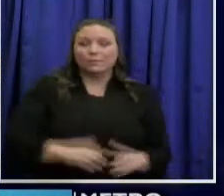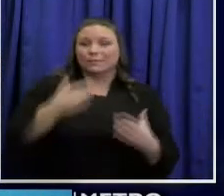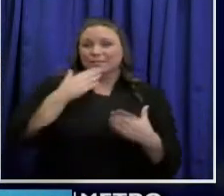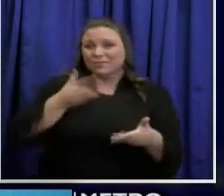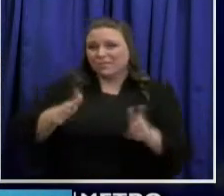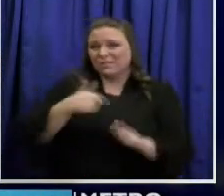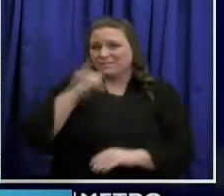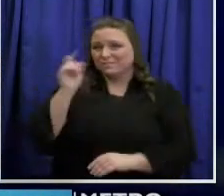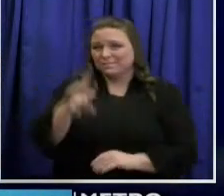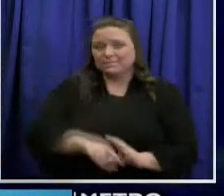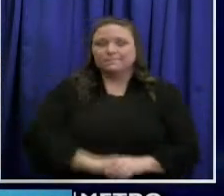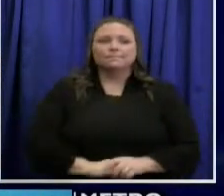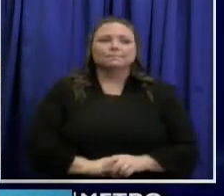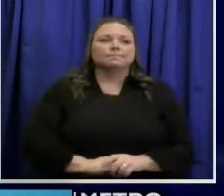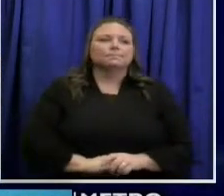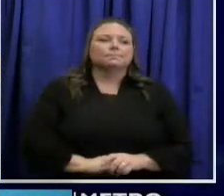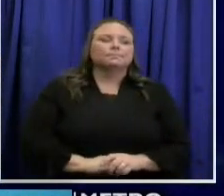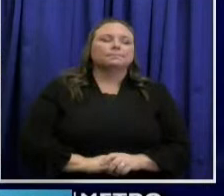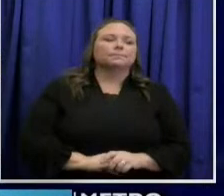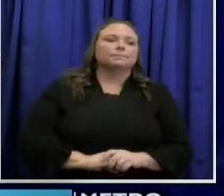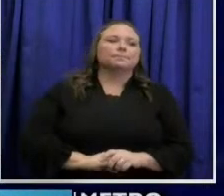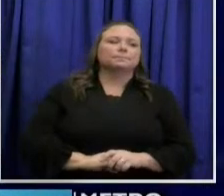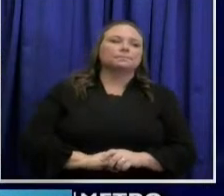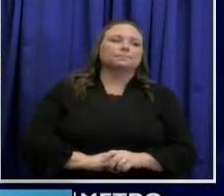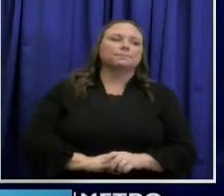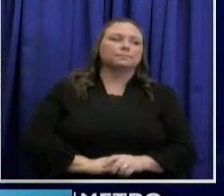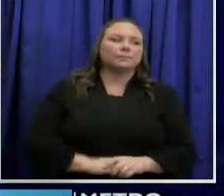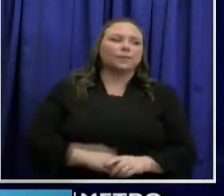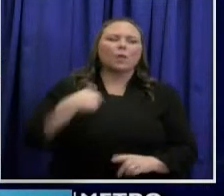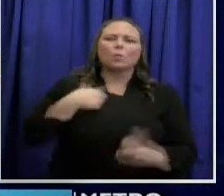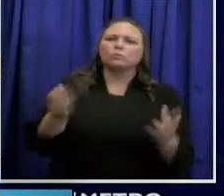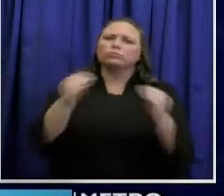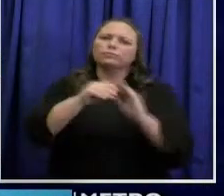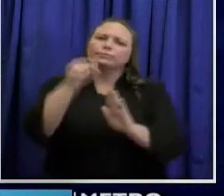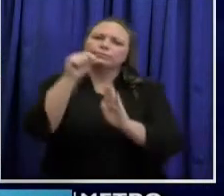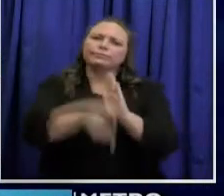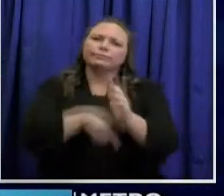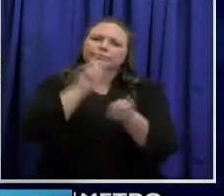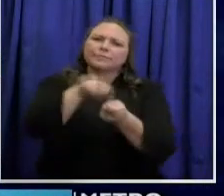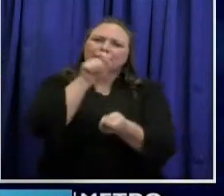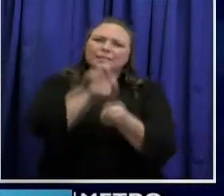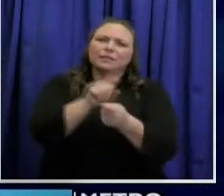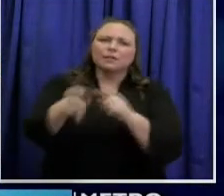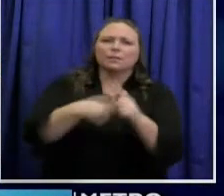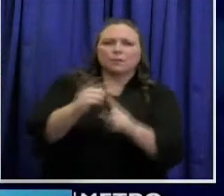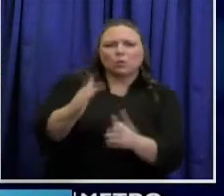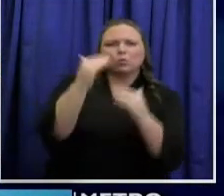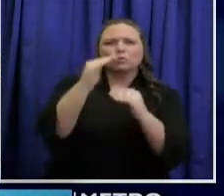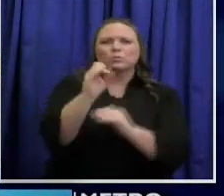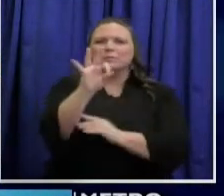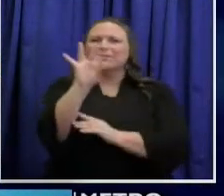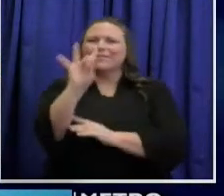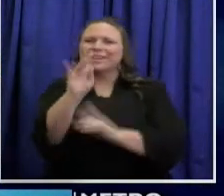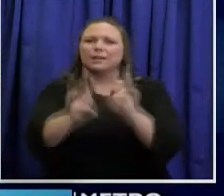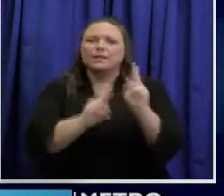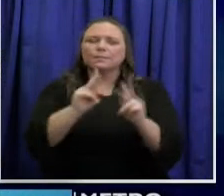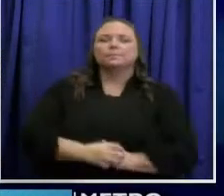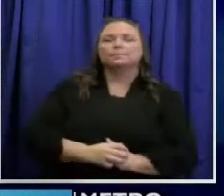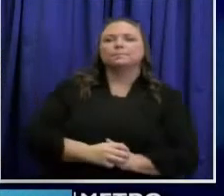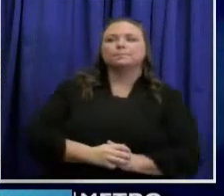question. I guess I wanted a few more details about this restriction of 8 people. How will this